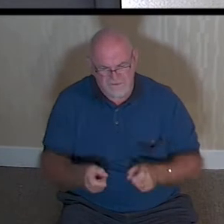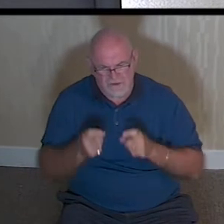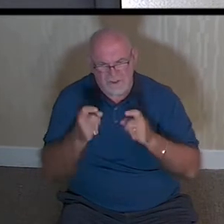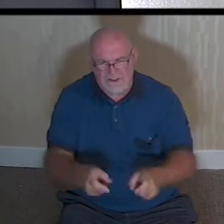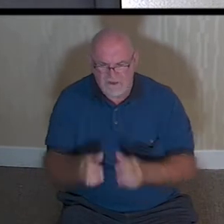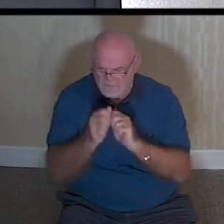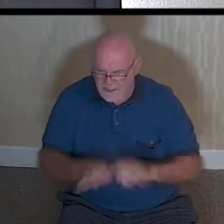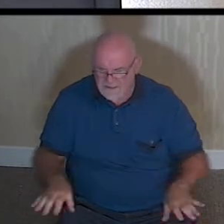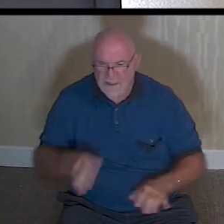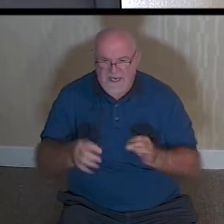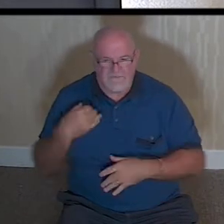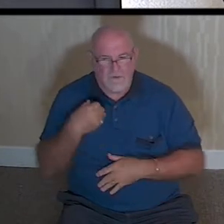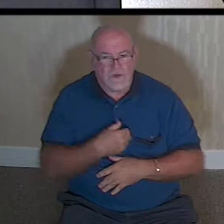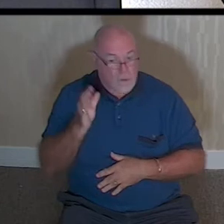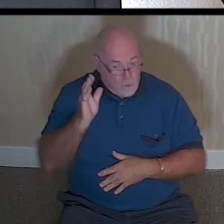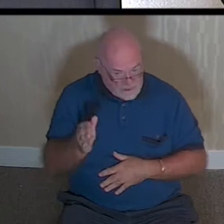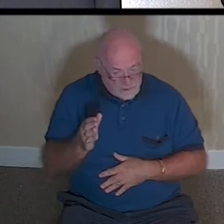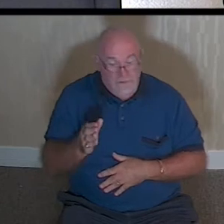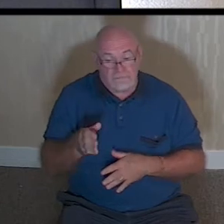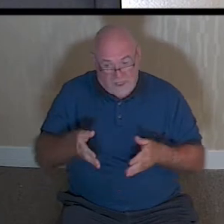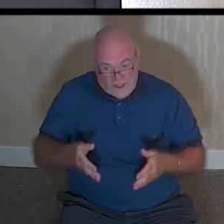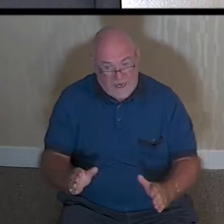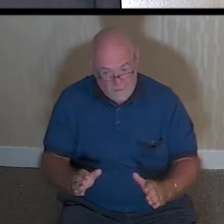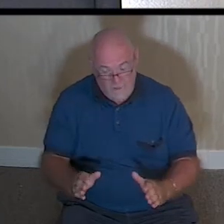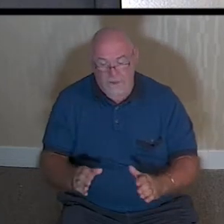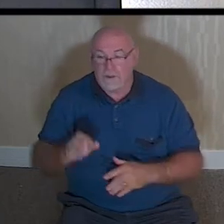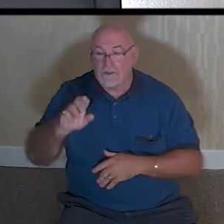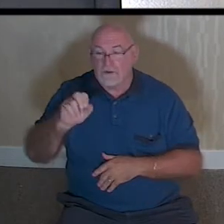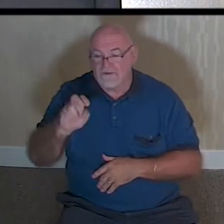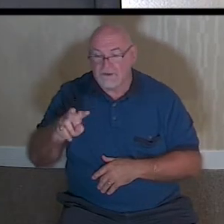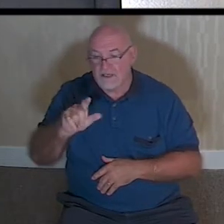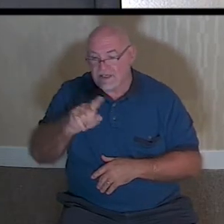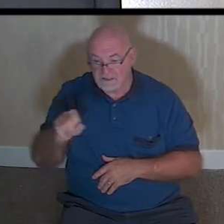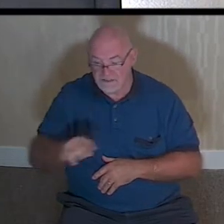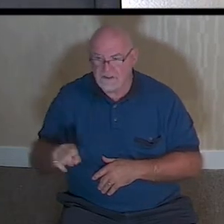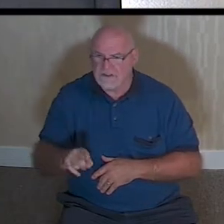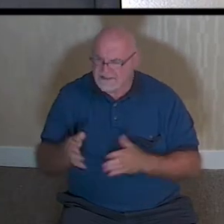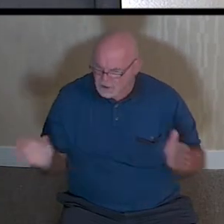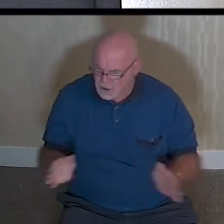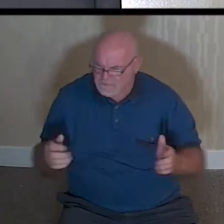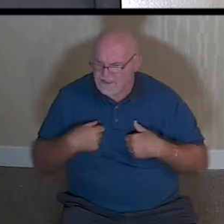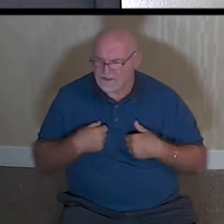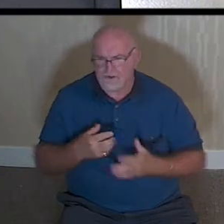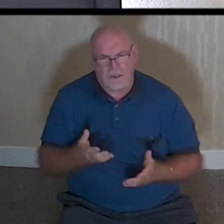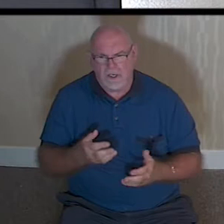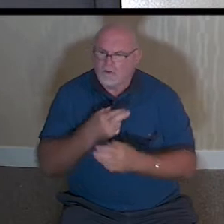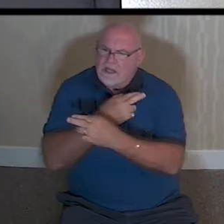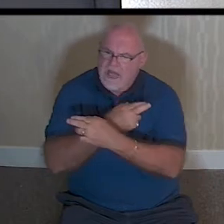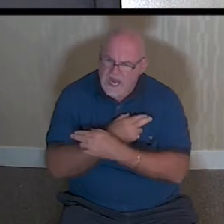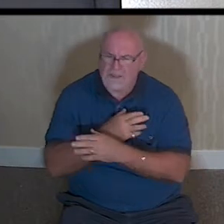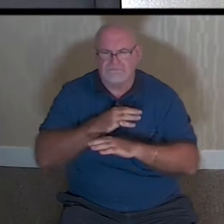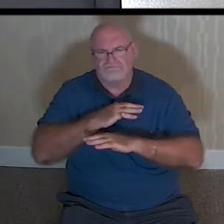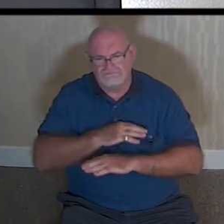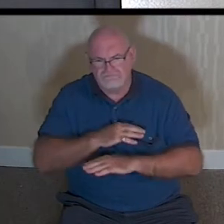we will allow it. Reverend Elizabeth encouraged me to relax, to allow the blessings